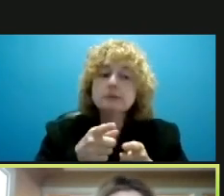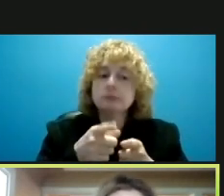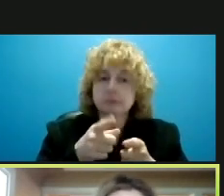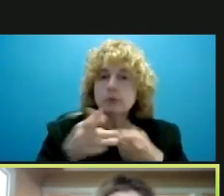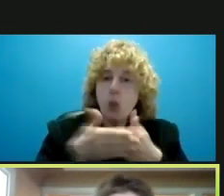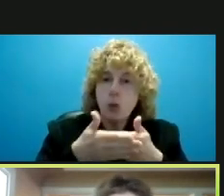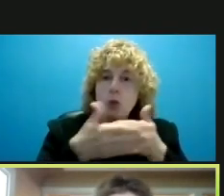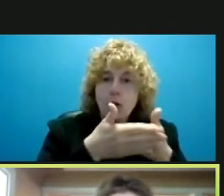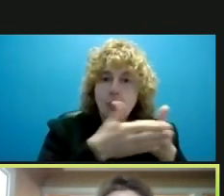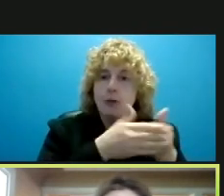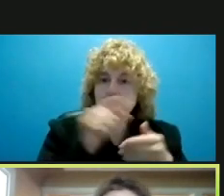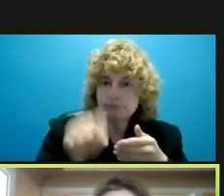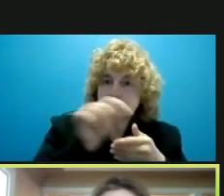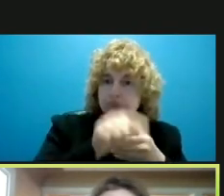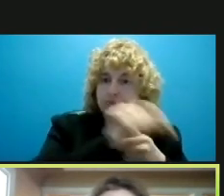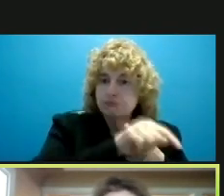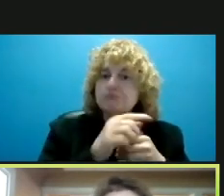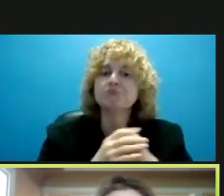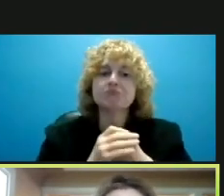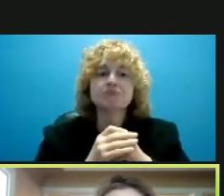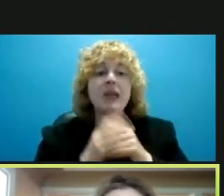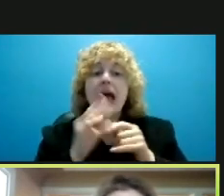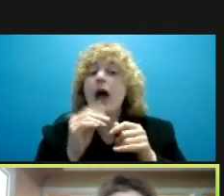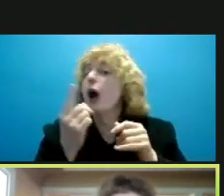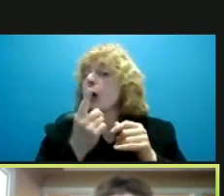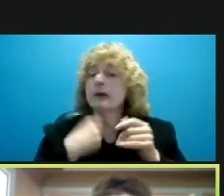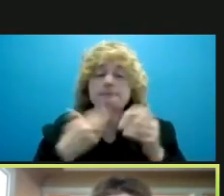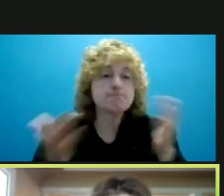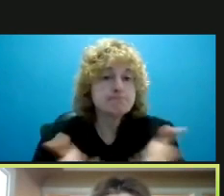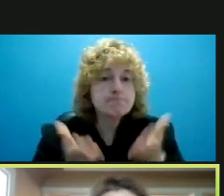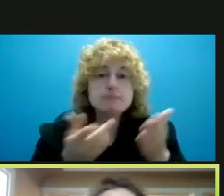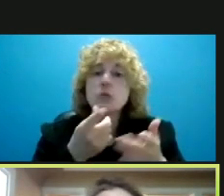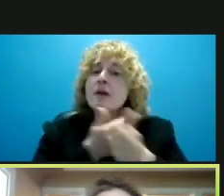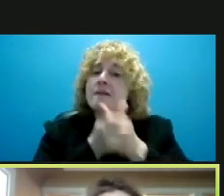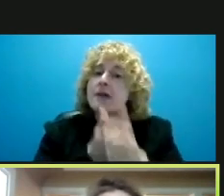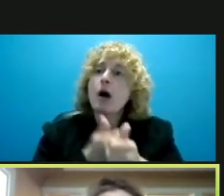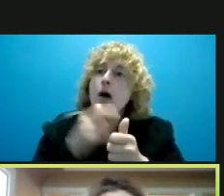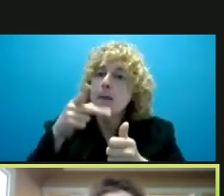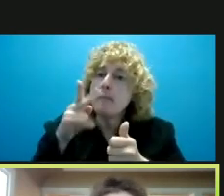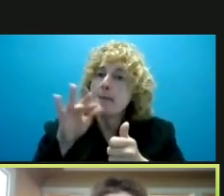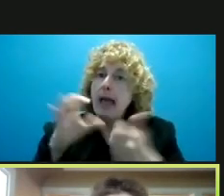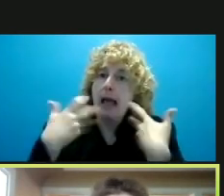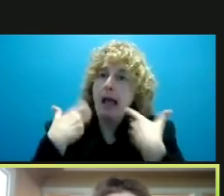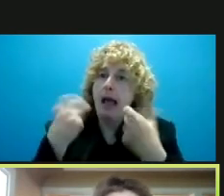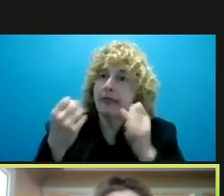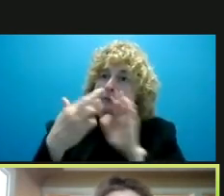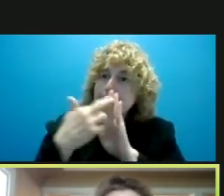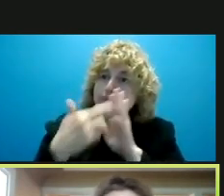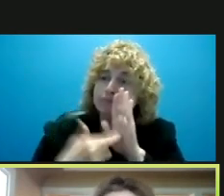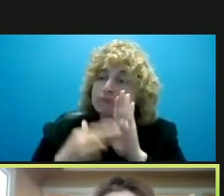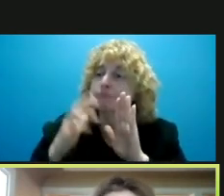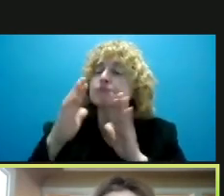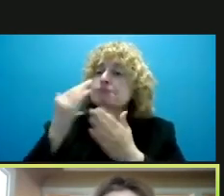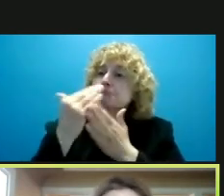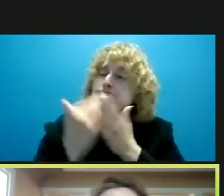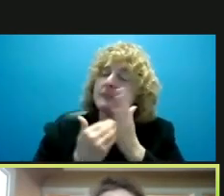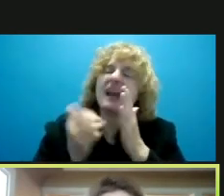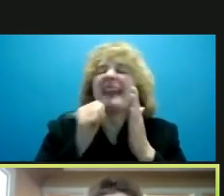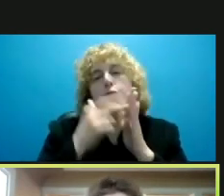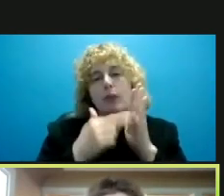And as always, we encourage you to continue following the public health guidelines. Get your COVID-19 vaccines if you are eligible.